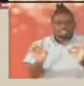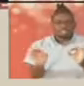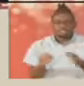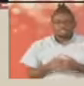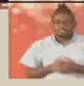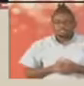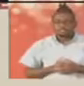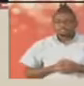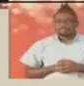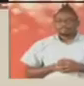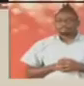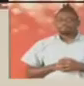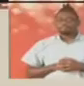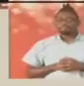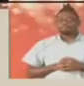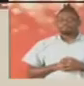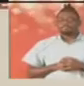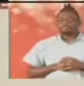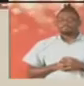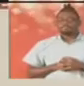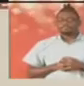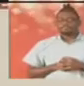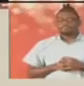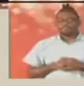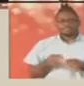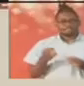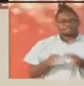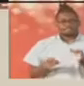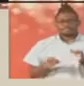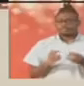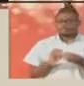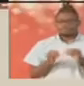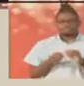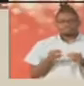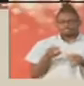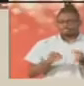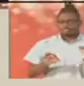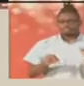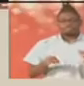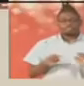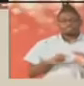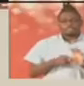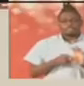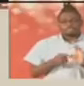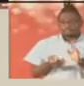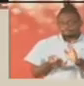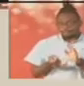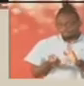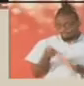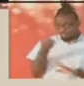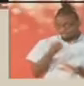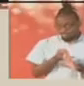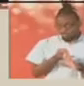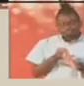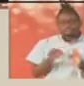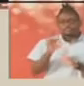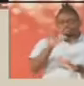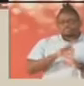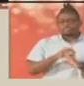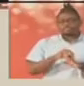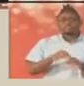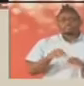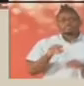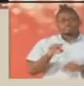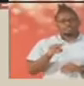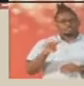those maps. I will just give simple numbers. At the start of February, County Caroni saw 44 active cases, and